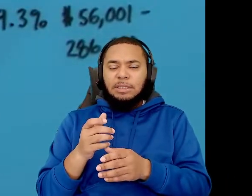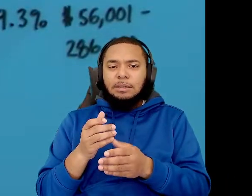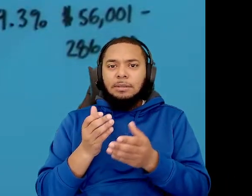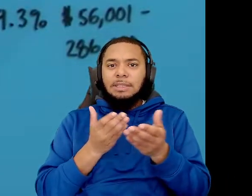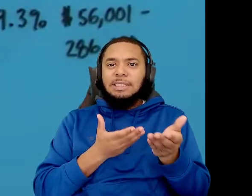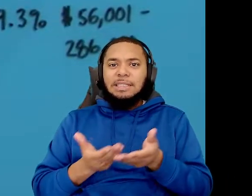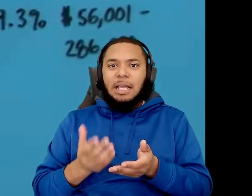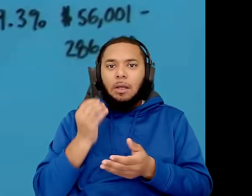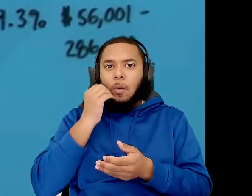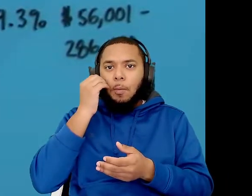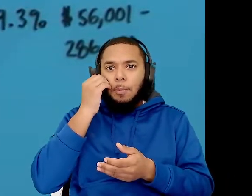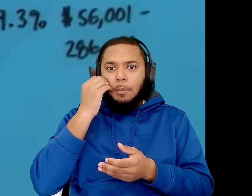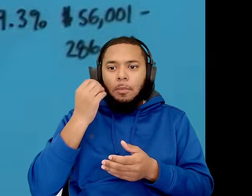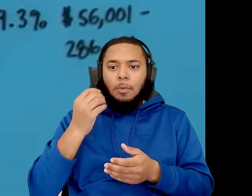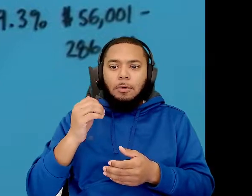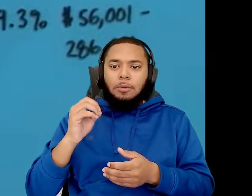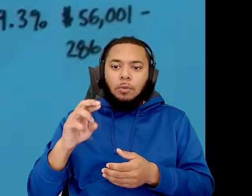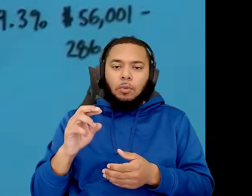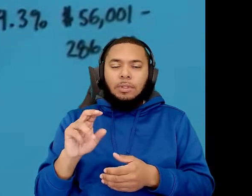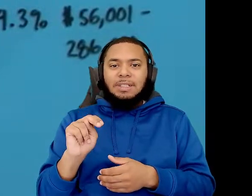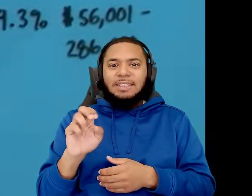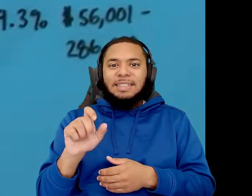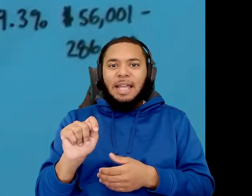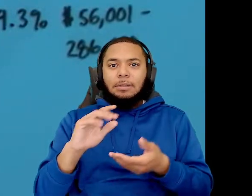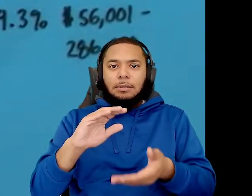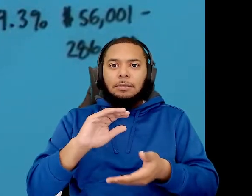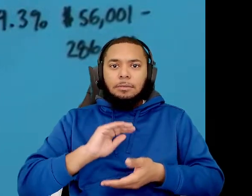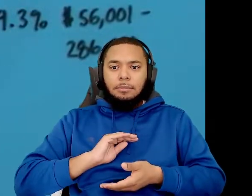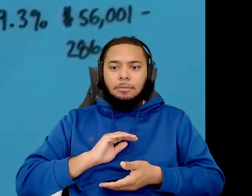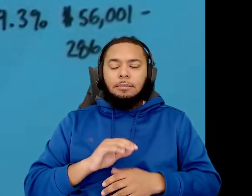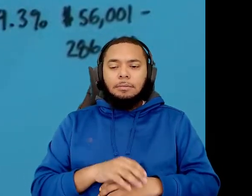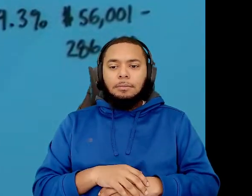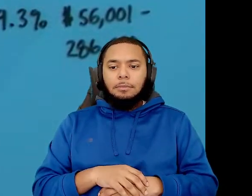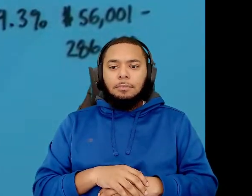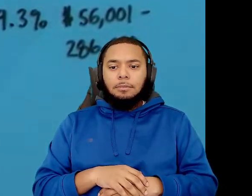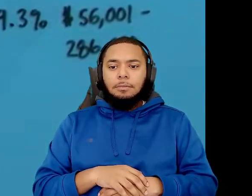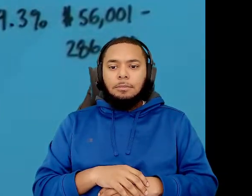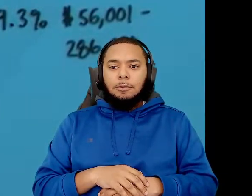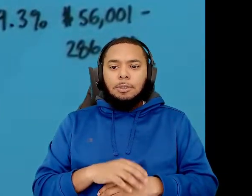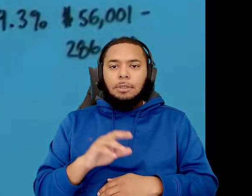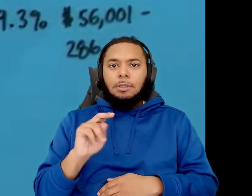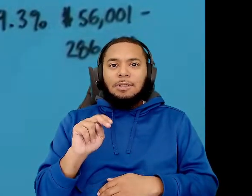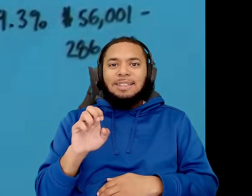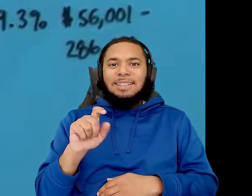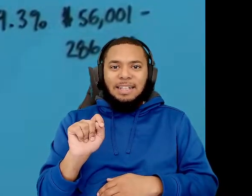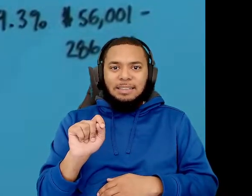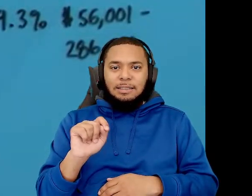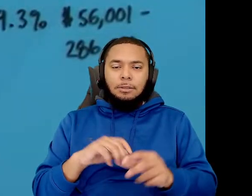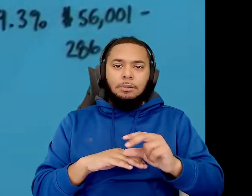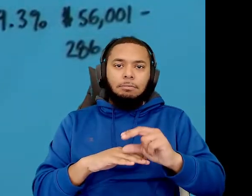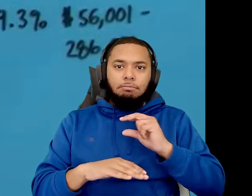or put in parentheses, net. Sometimes what we refer to it, net pay.